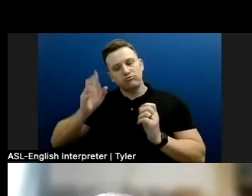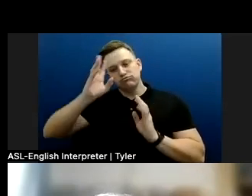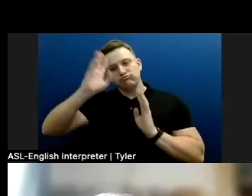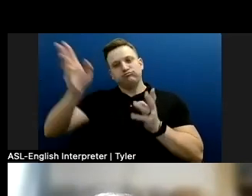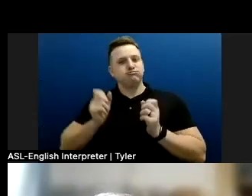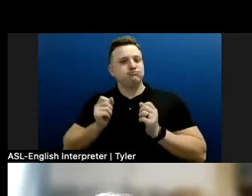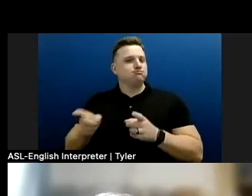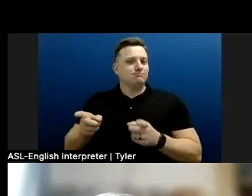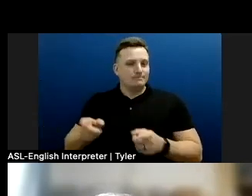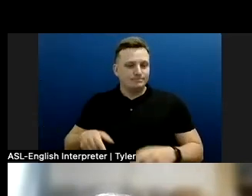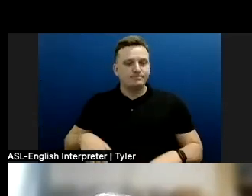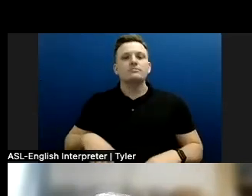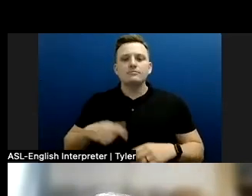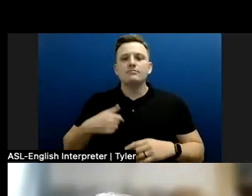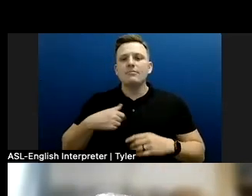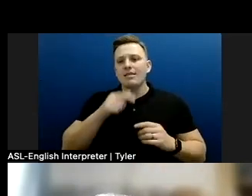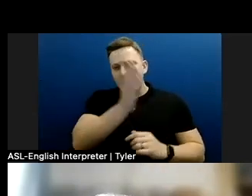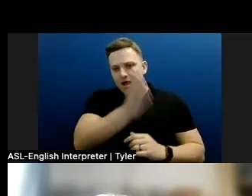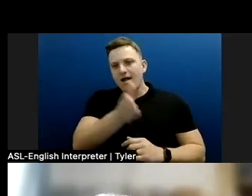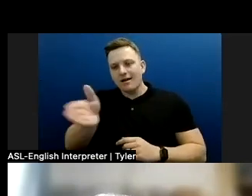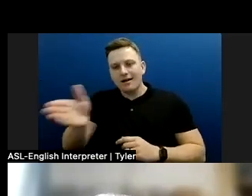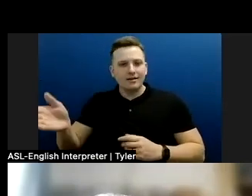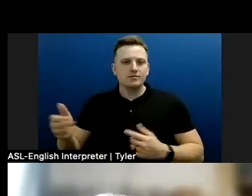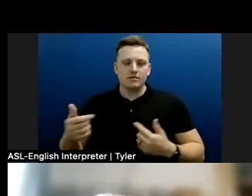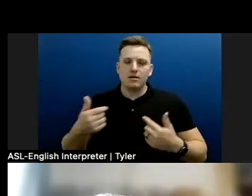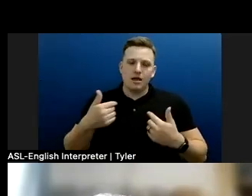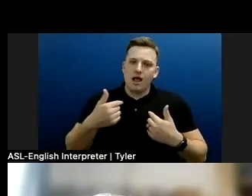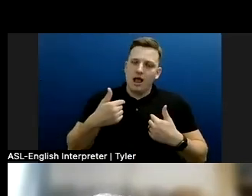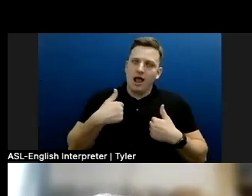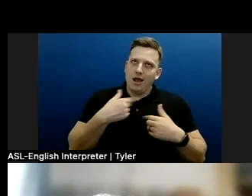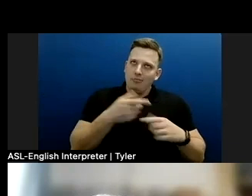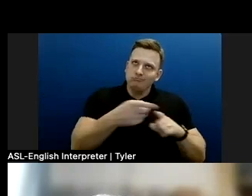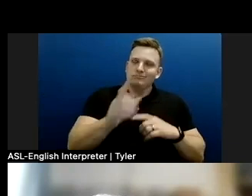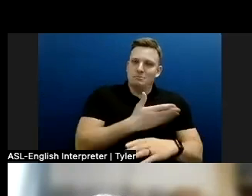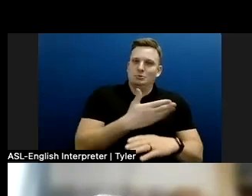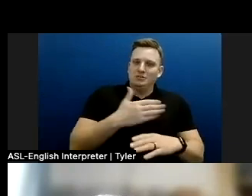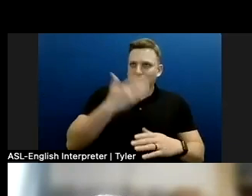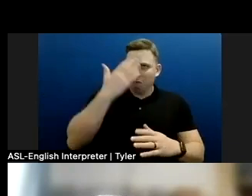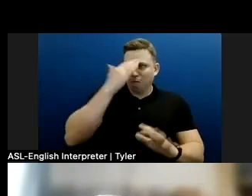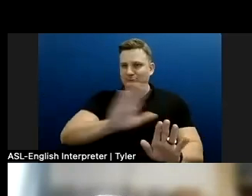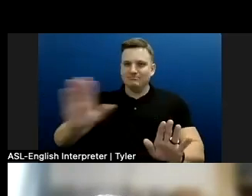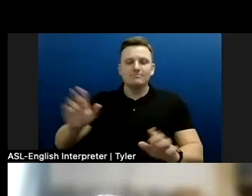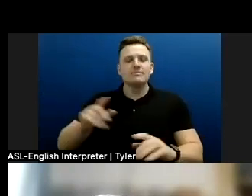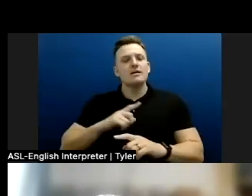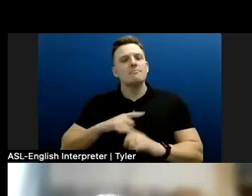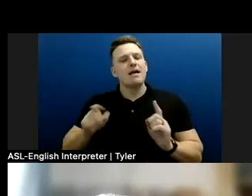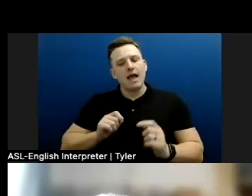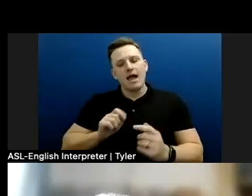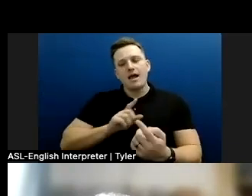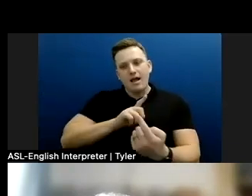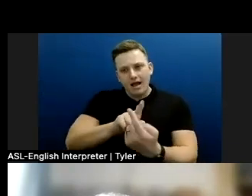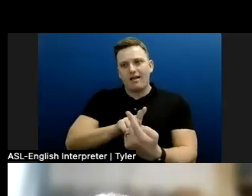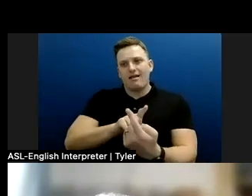trumpet. You can tell I'm a musician, I like all this kind of stuff, but it's really,